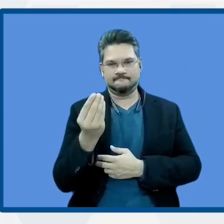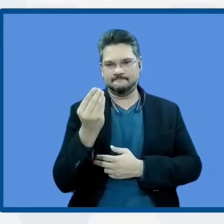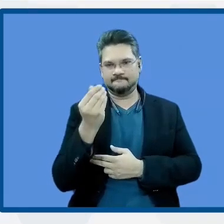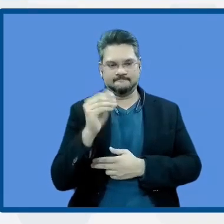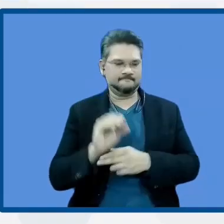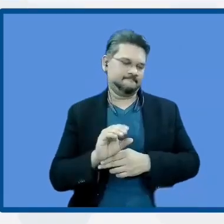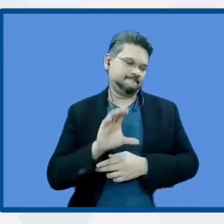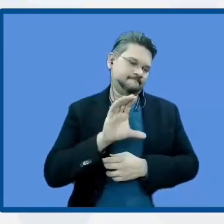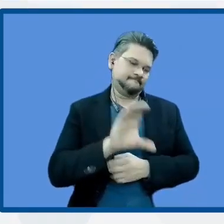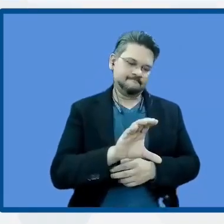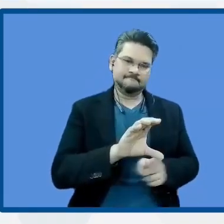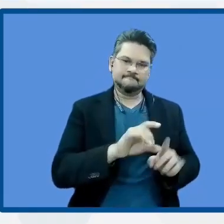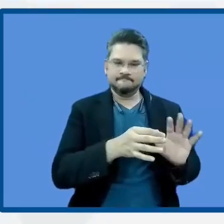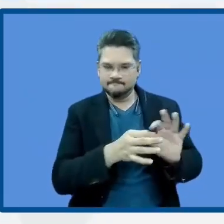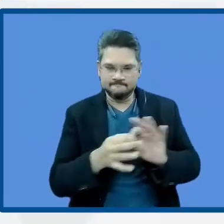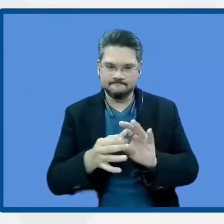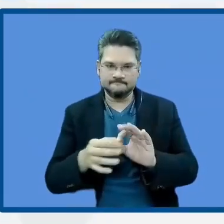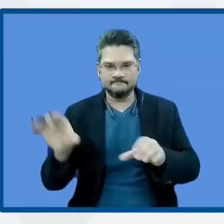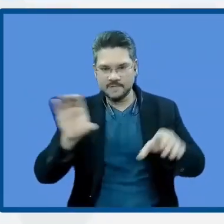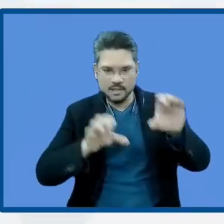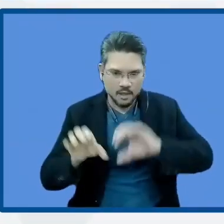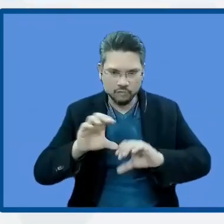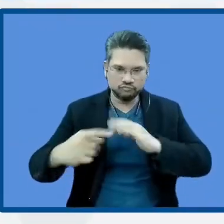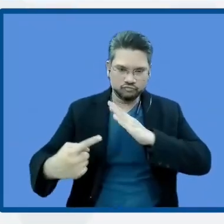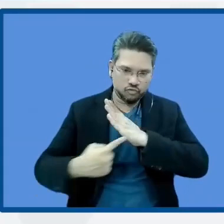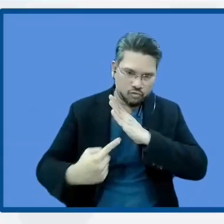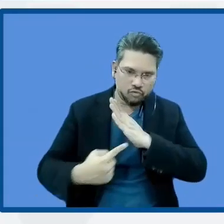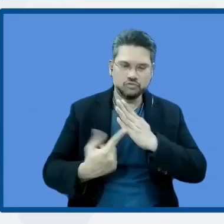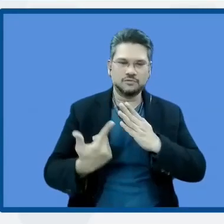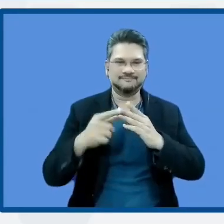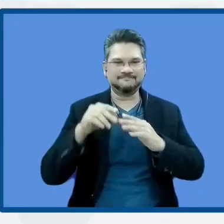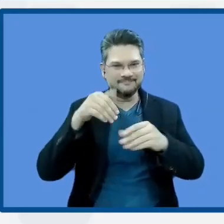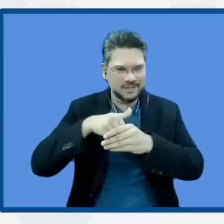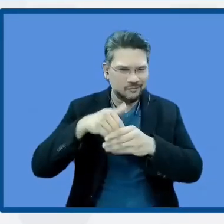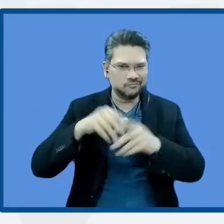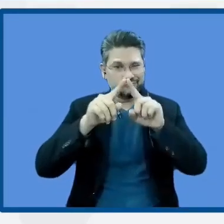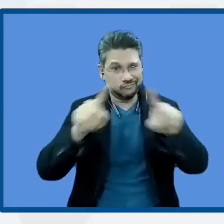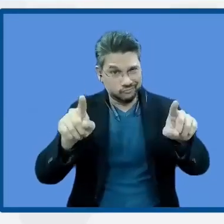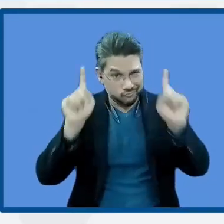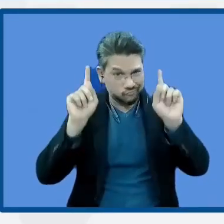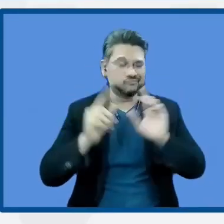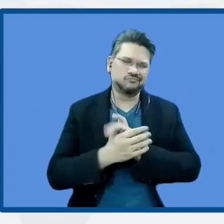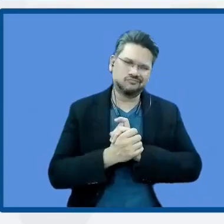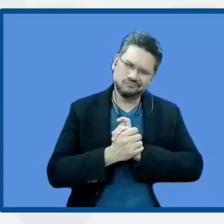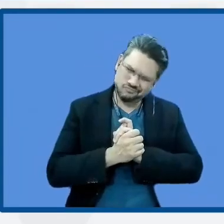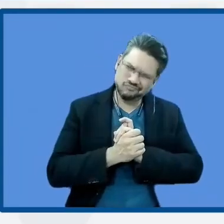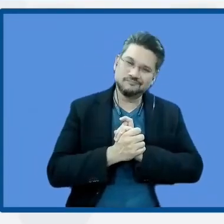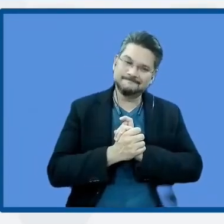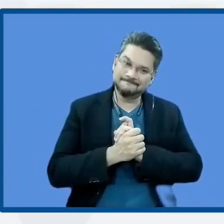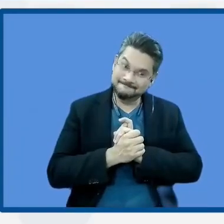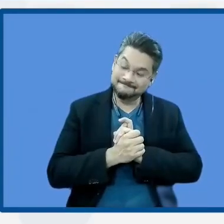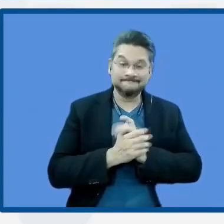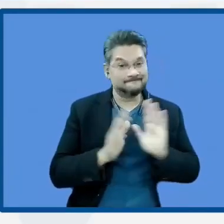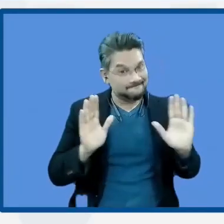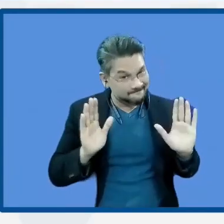and technology in the framework of universities, well, we must say that science and technology is being produced